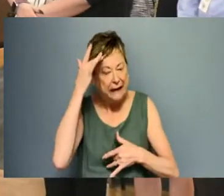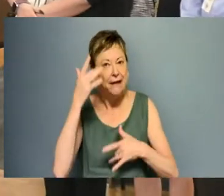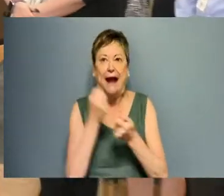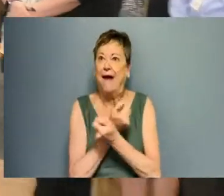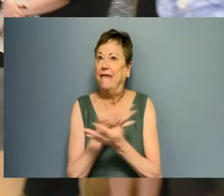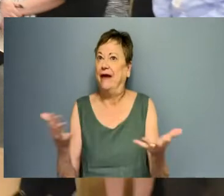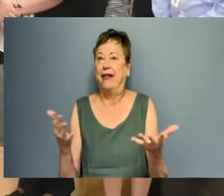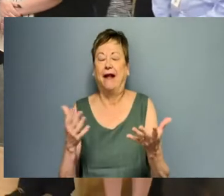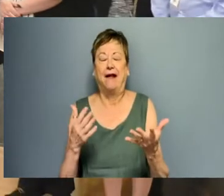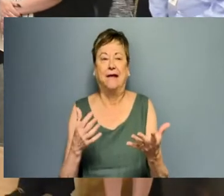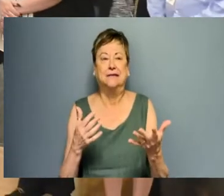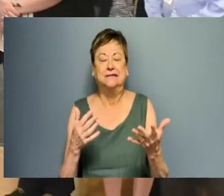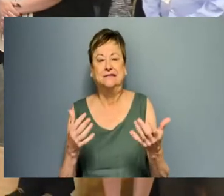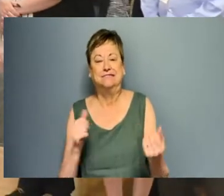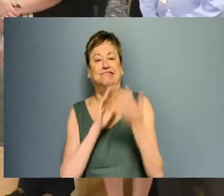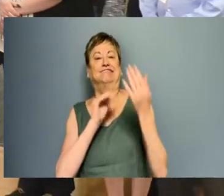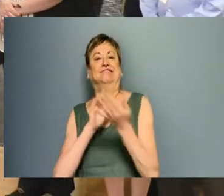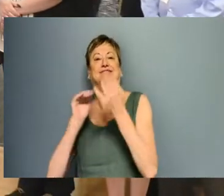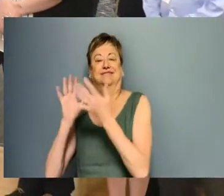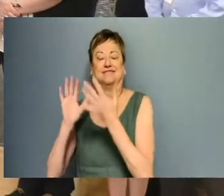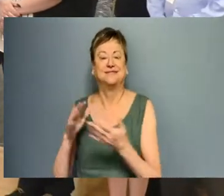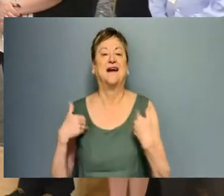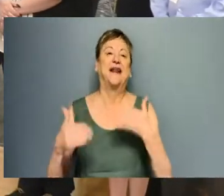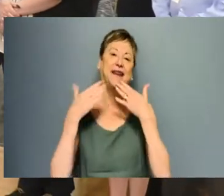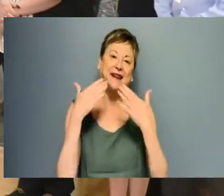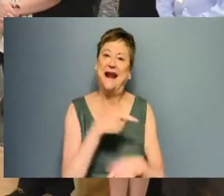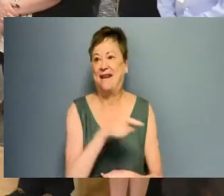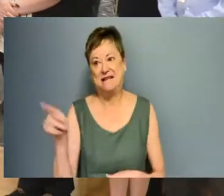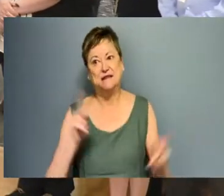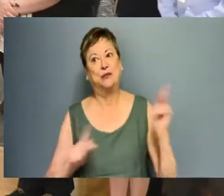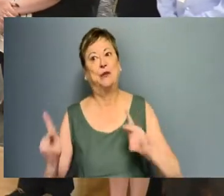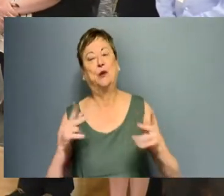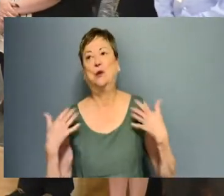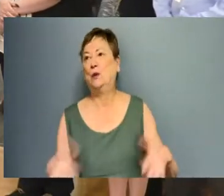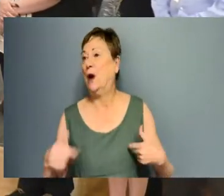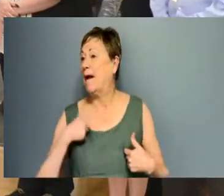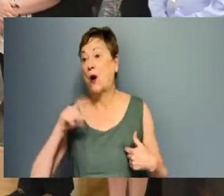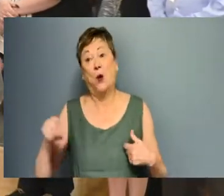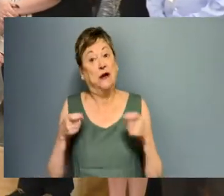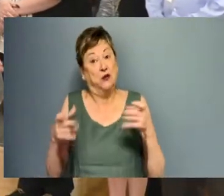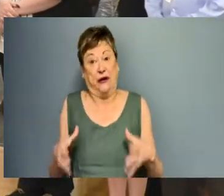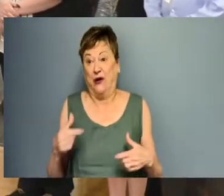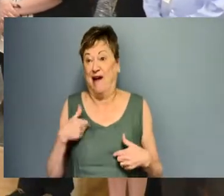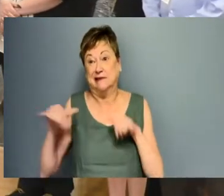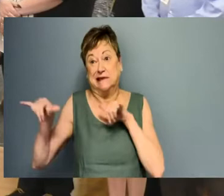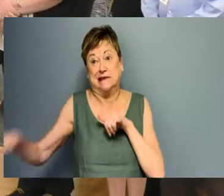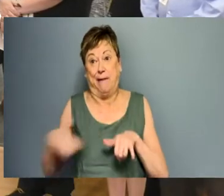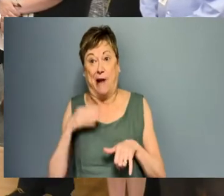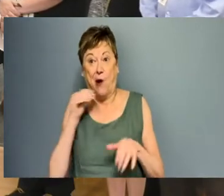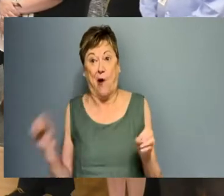field. I thank these people. I'm just the director. I hang out in the office.